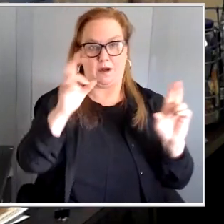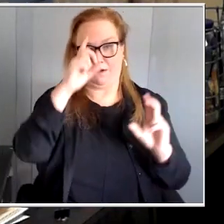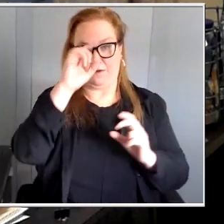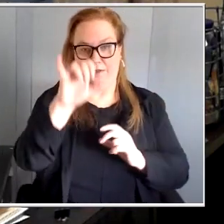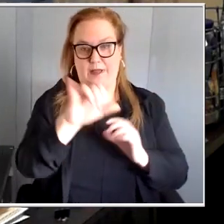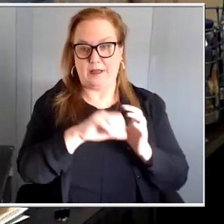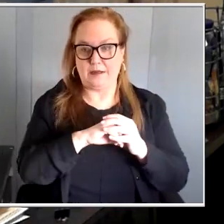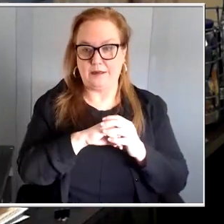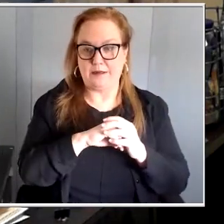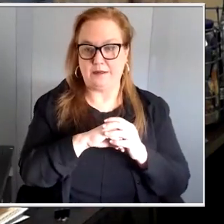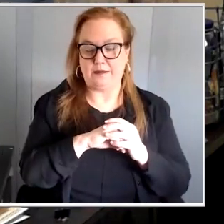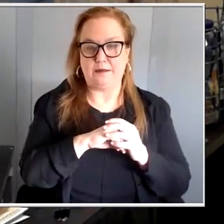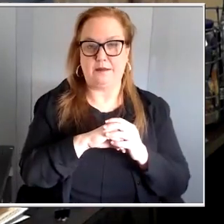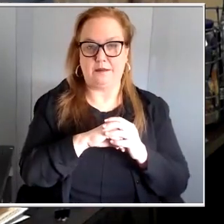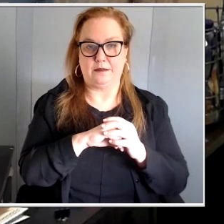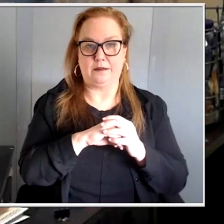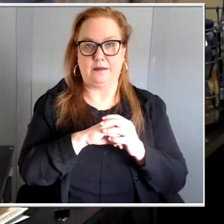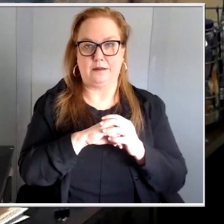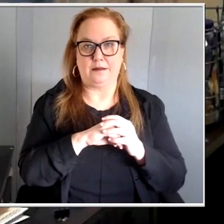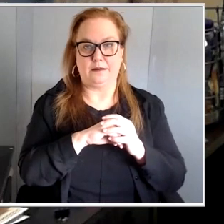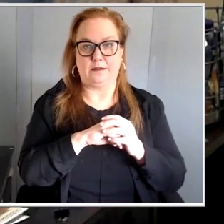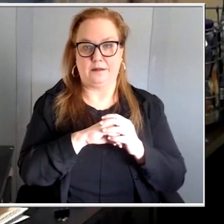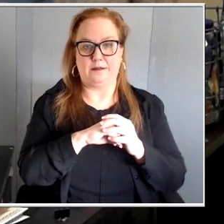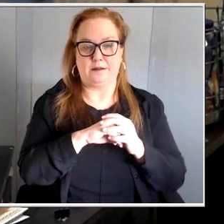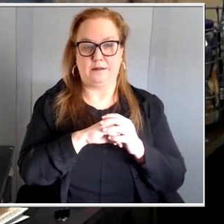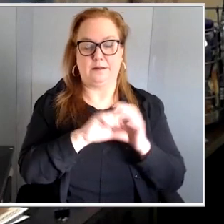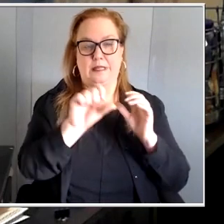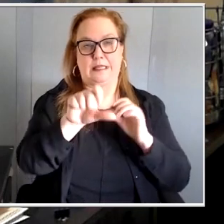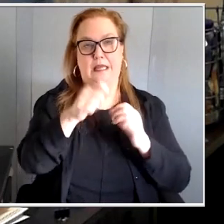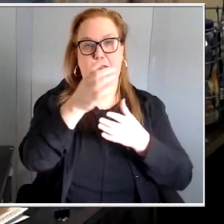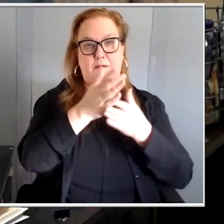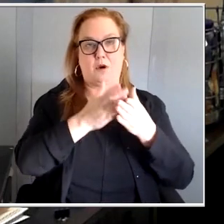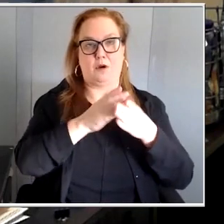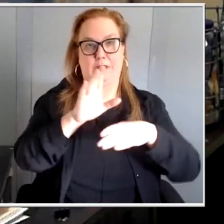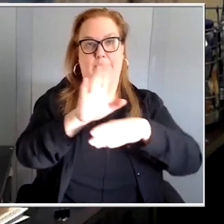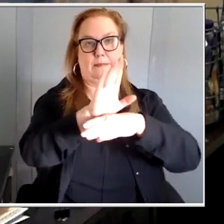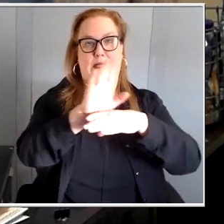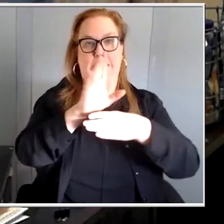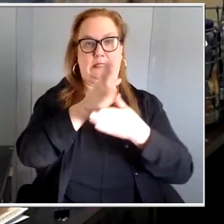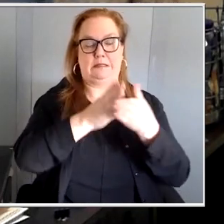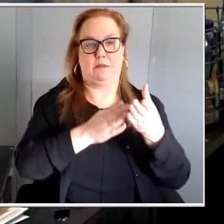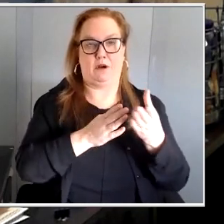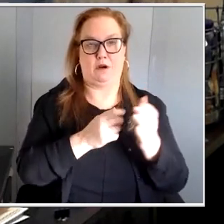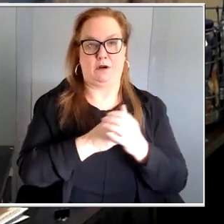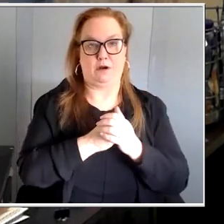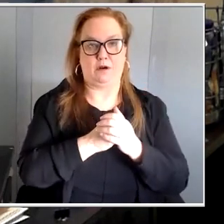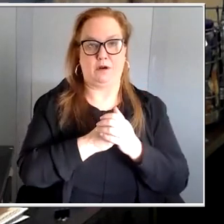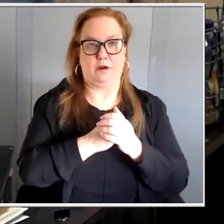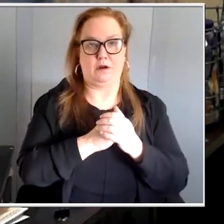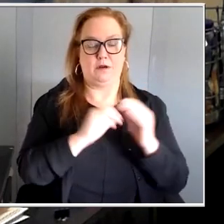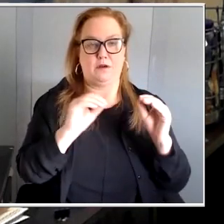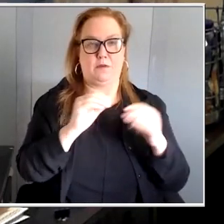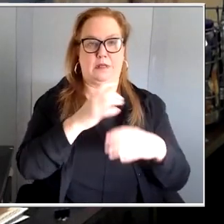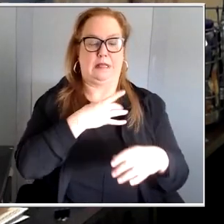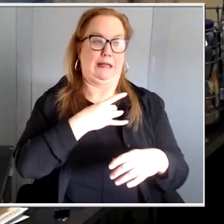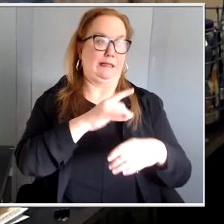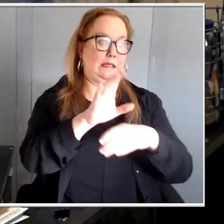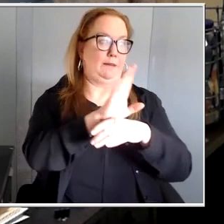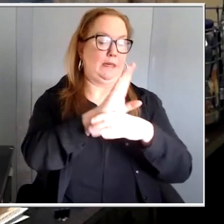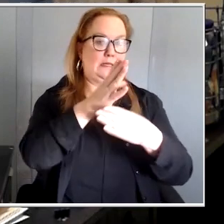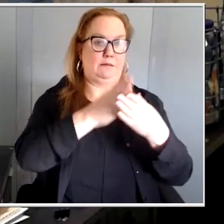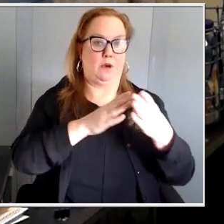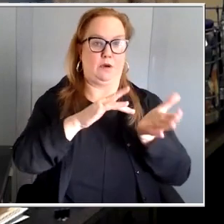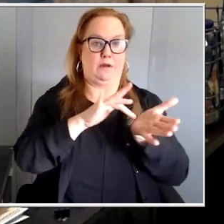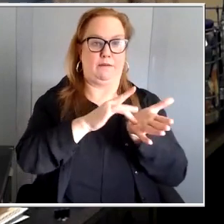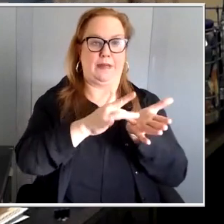And then I think then the other part was the business aspect of, and nobody likes that word, but the business aspect of